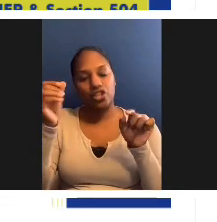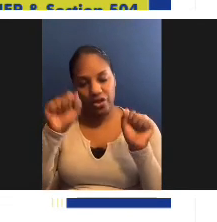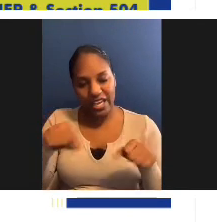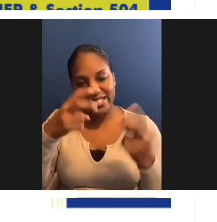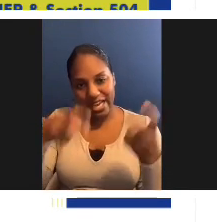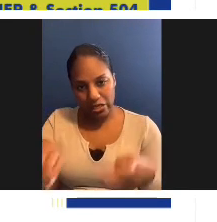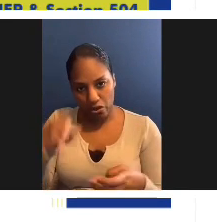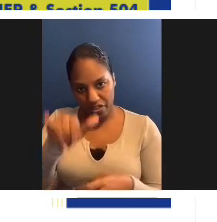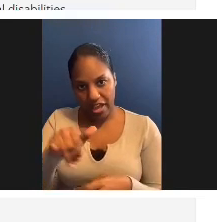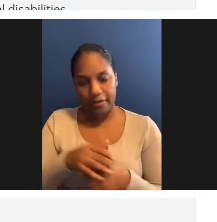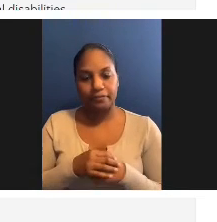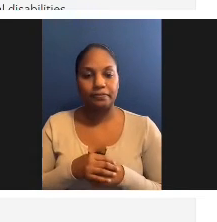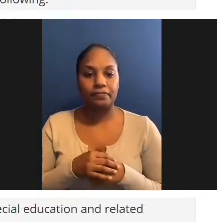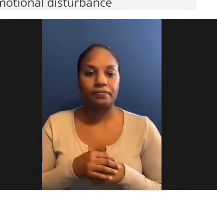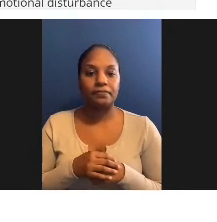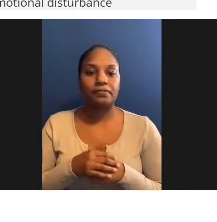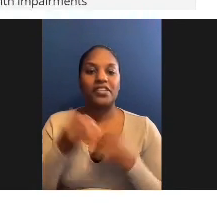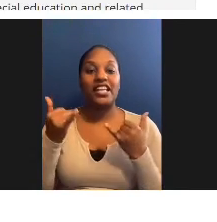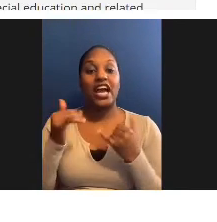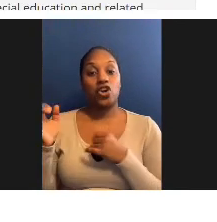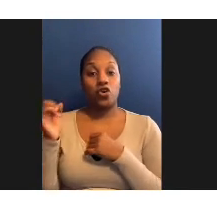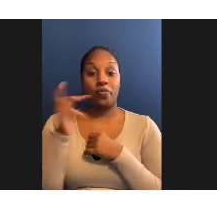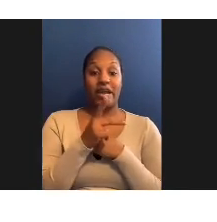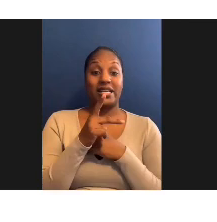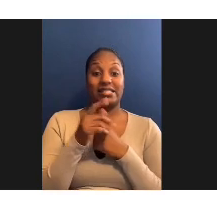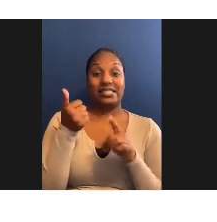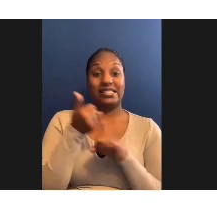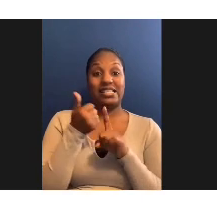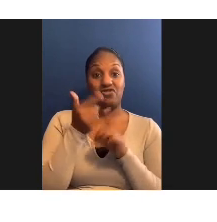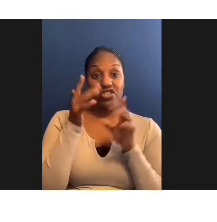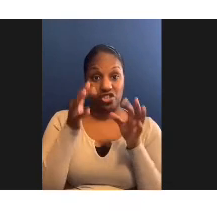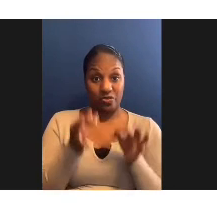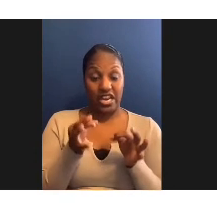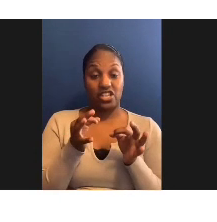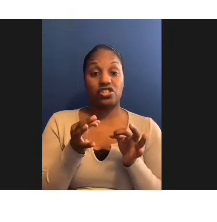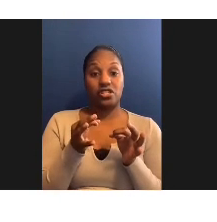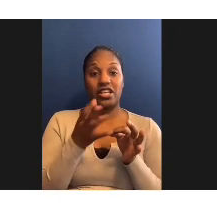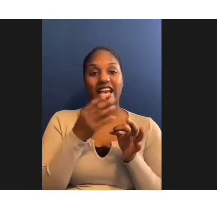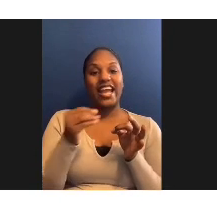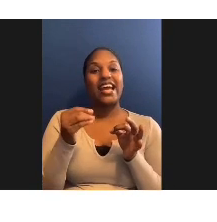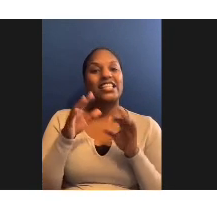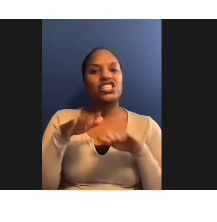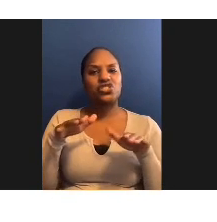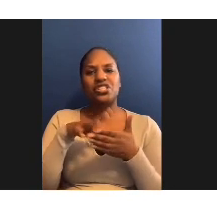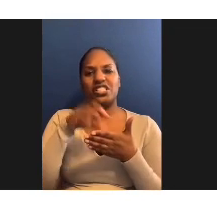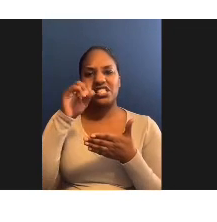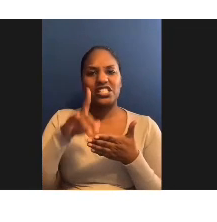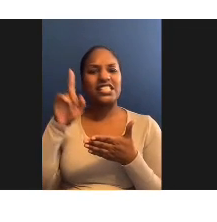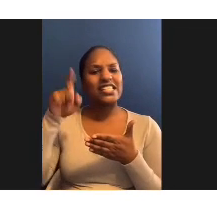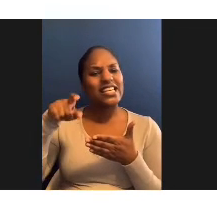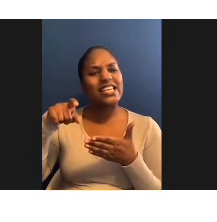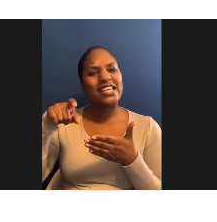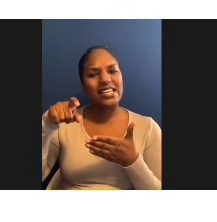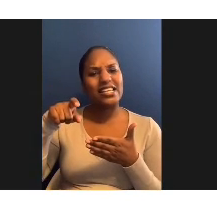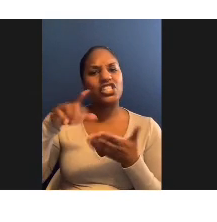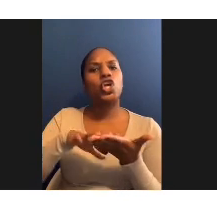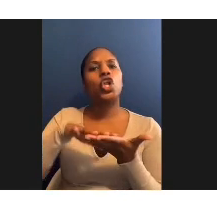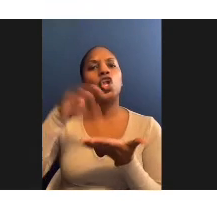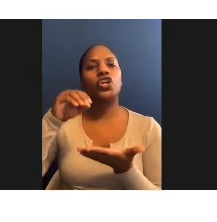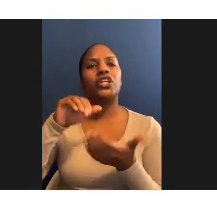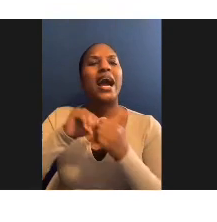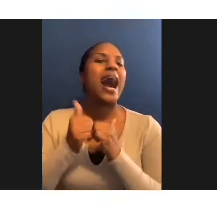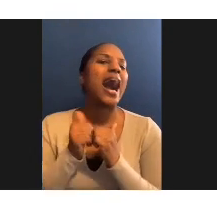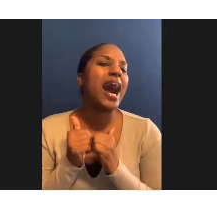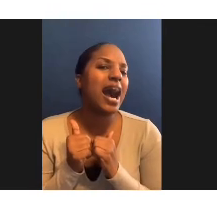We're now going to go back to self-determination. You know, the kiddos need to also learn